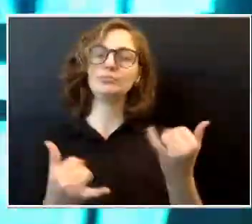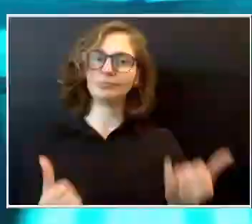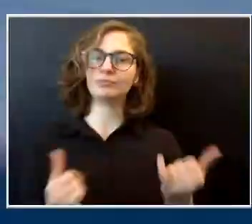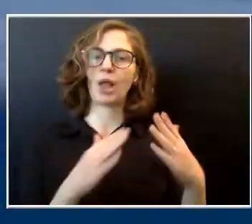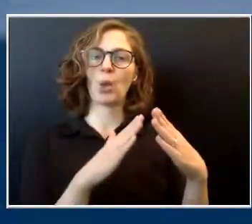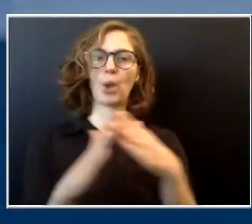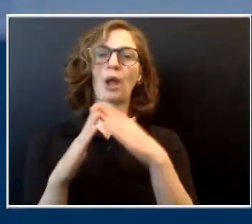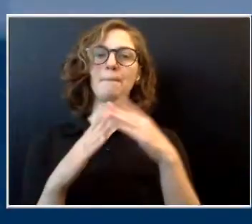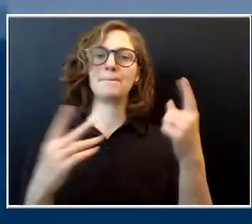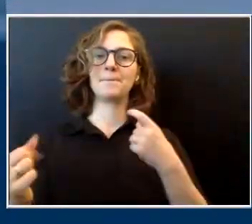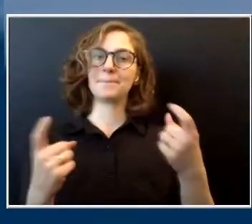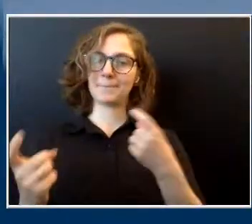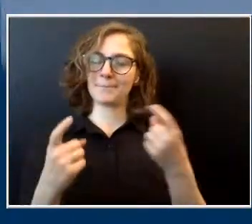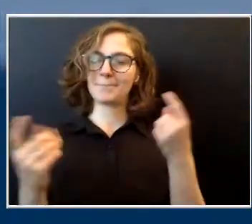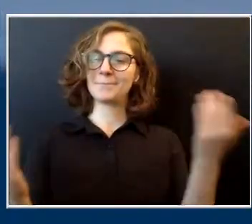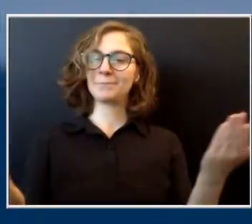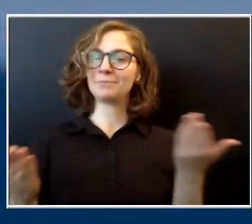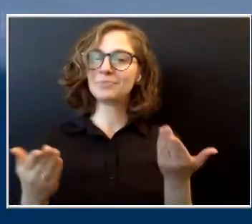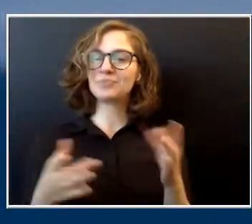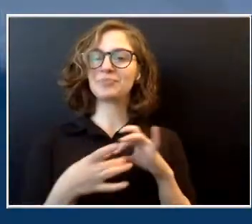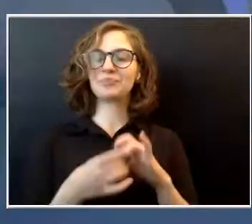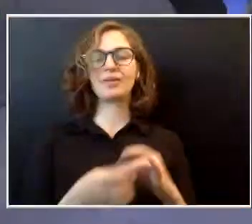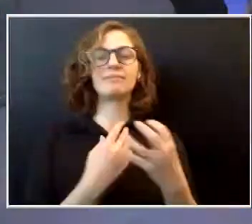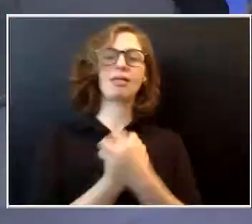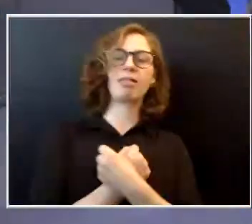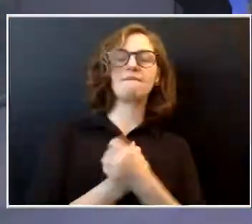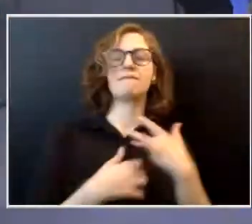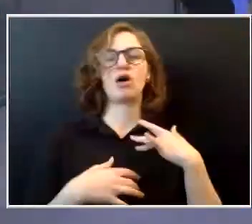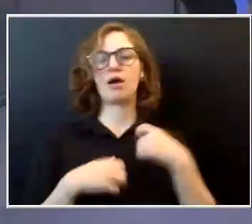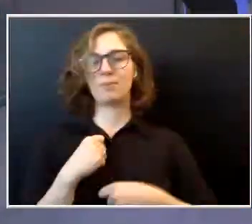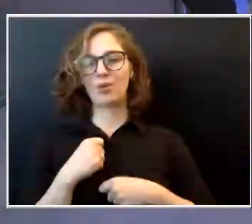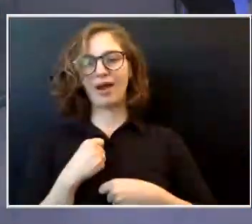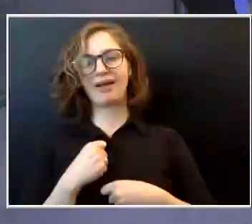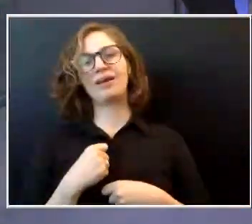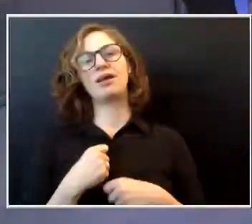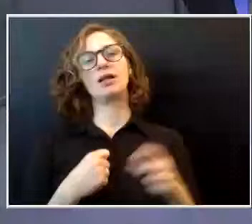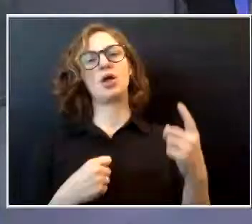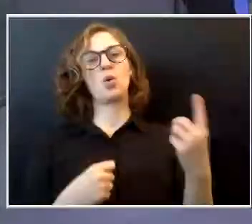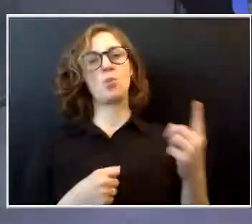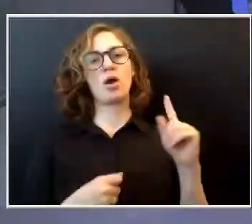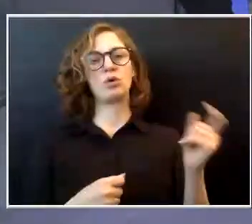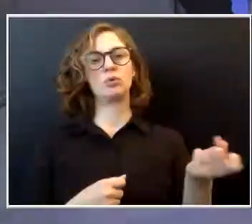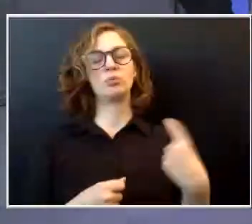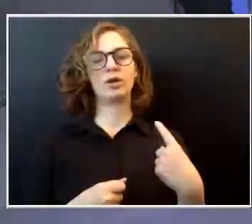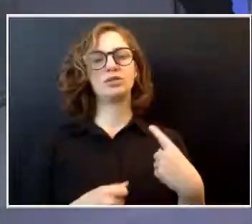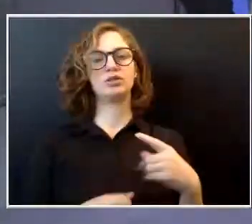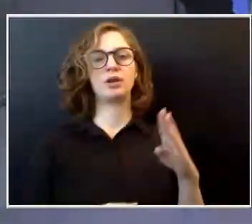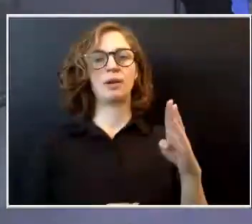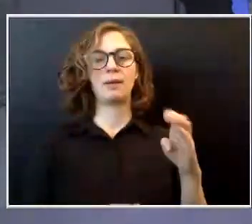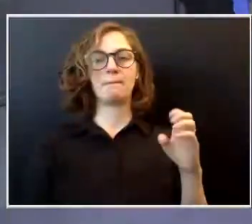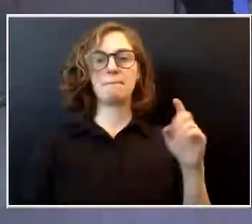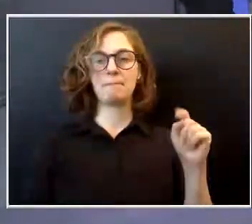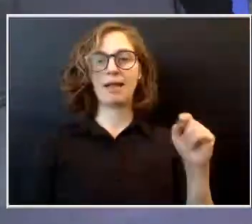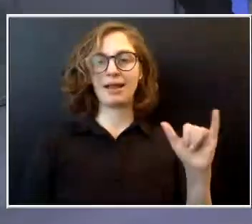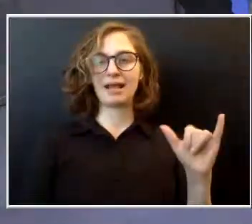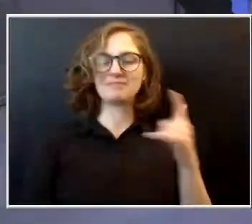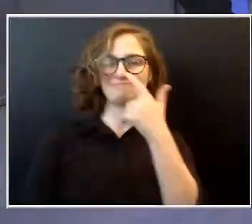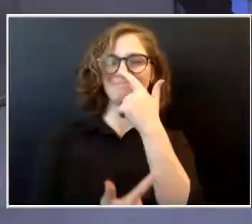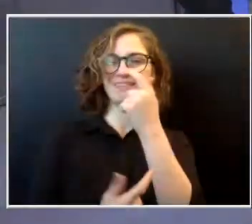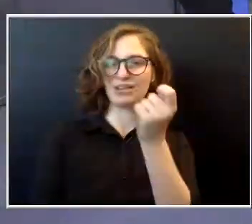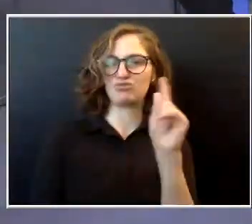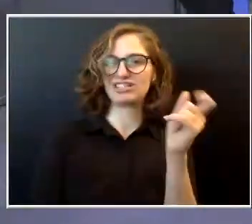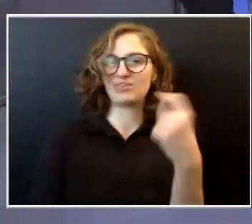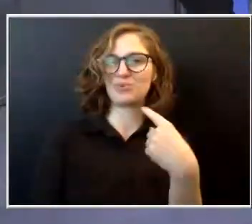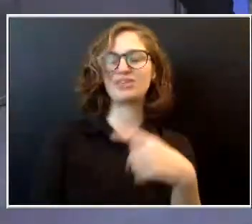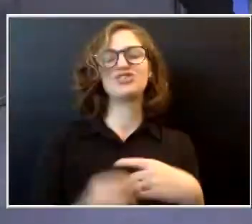when it comes to love and heartbreak and the heart. We have a question from Betty. Betty's got an interesting question. Why do you